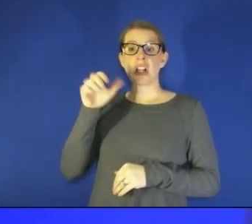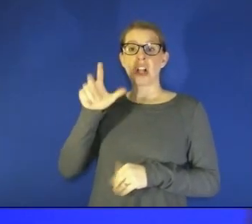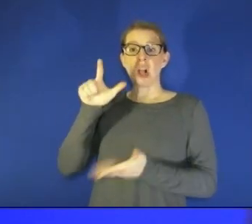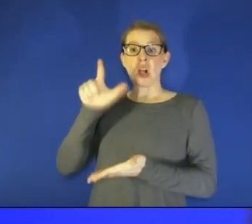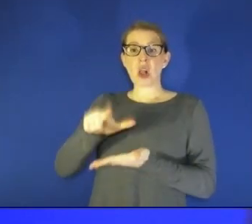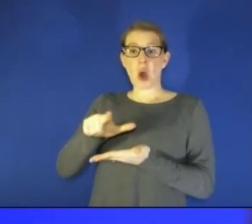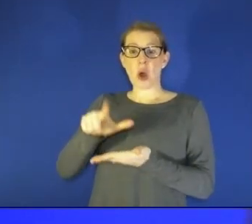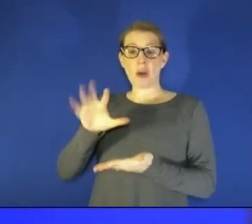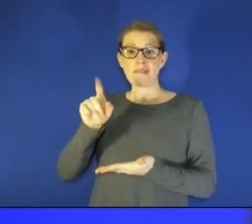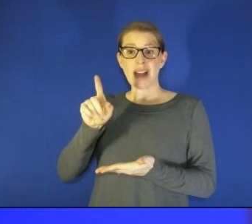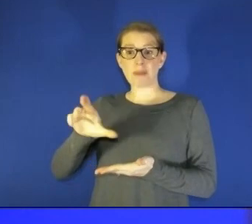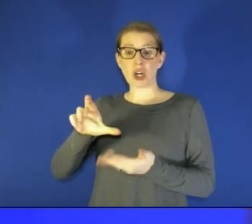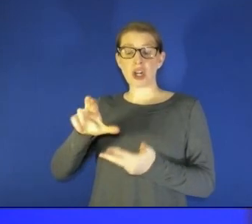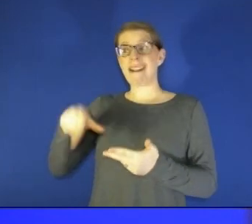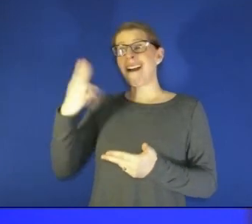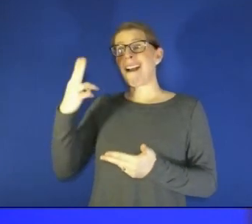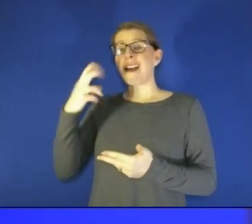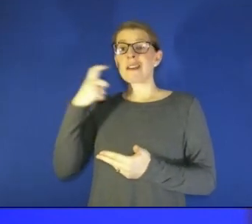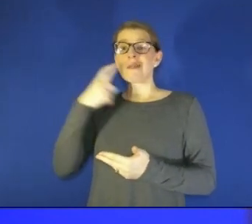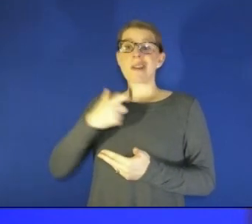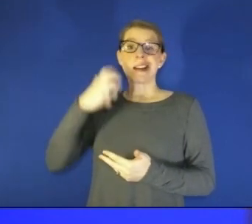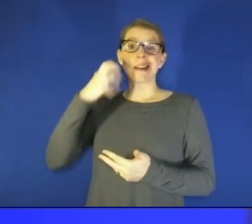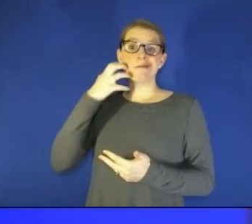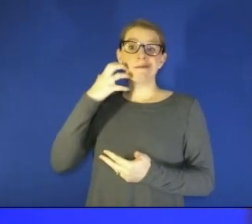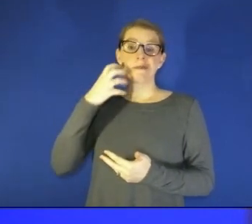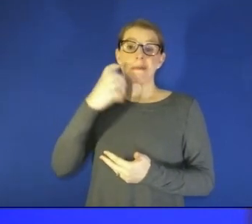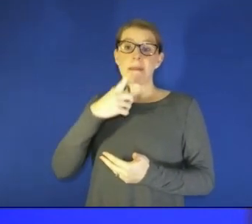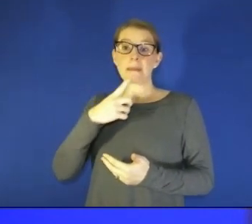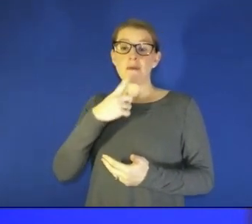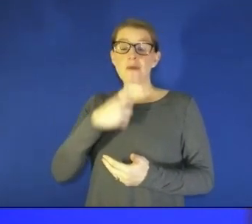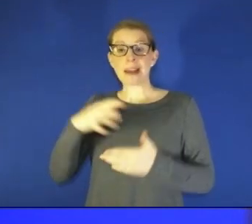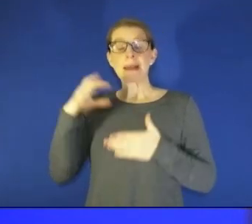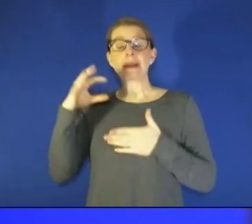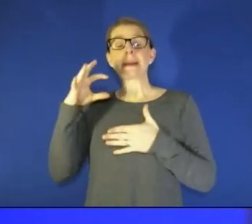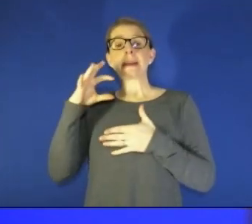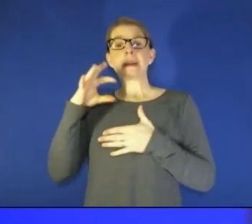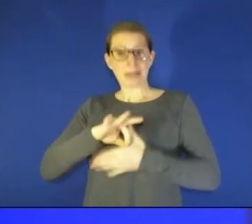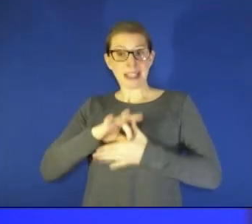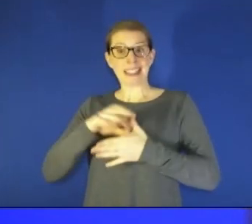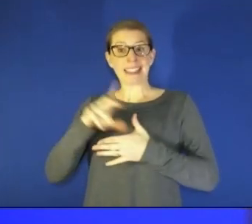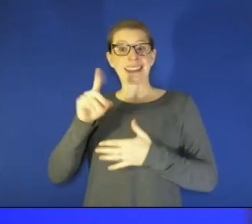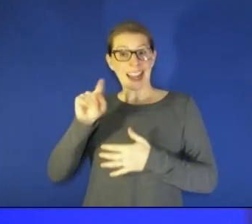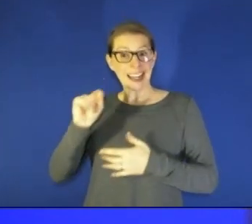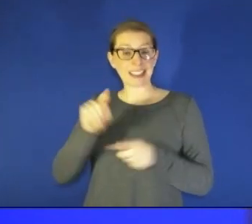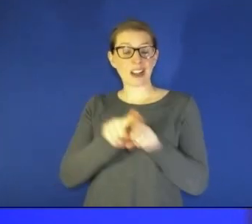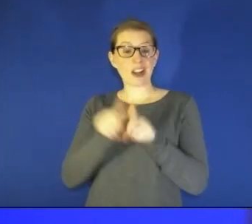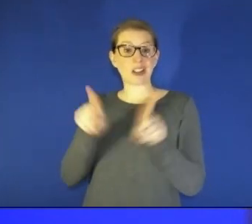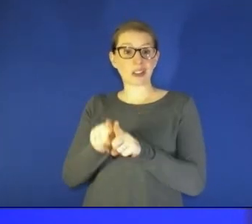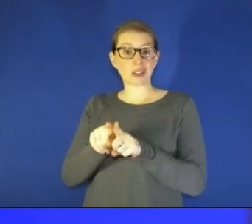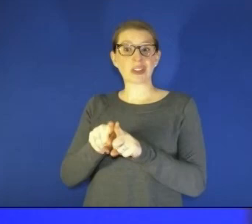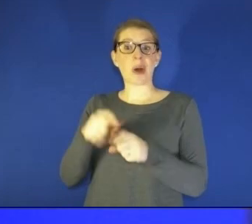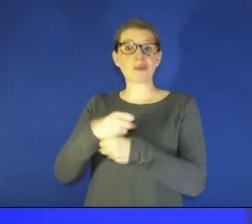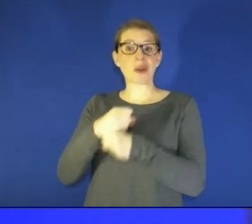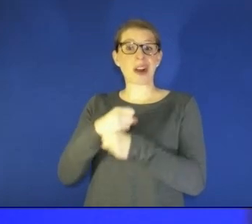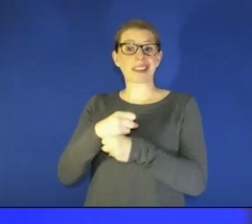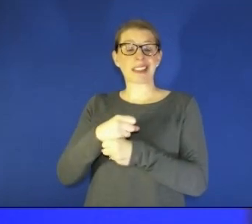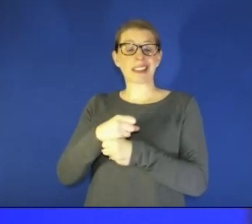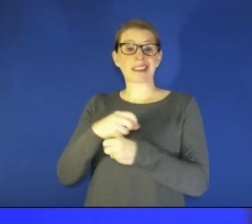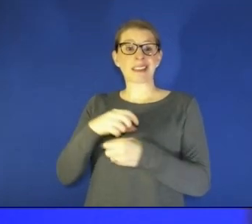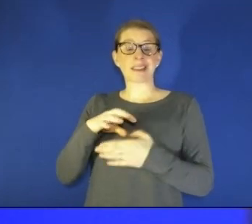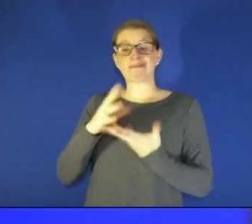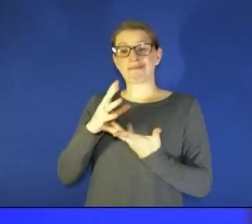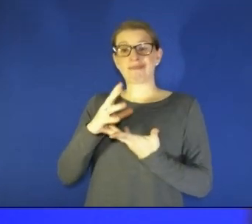meat diet, high-processed food diet. We know that those diets can increase your chances of getting colon and rectal cancer. And of course,